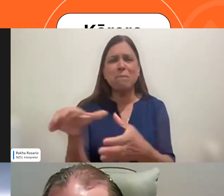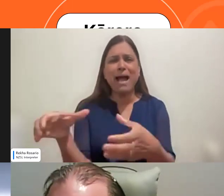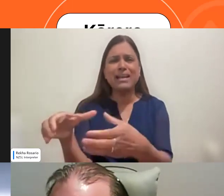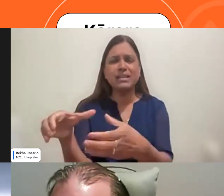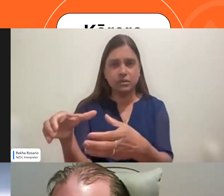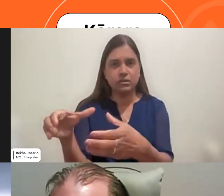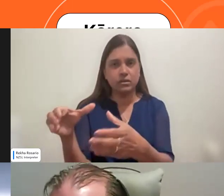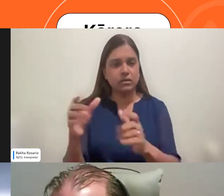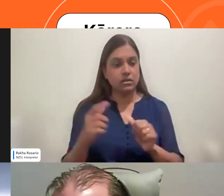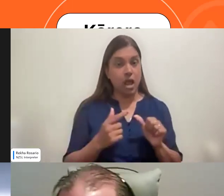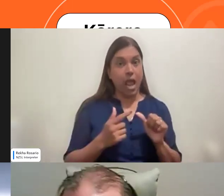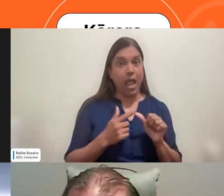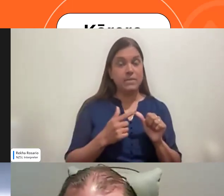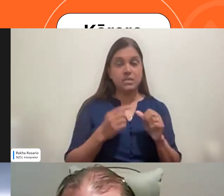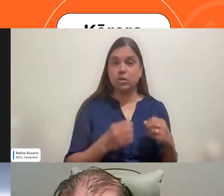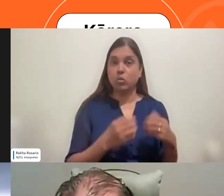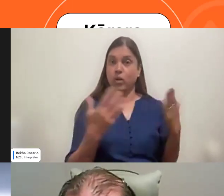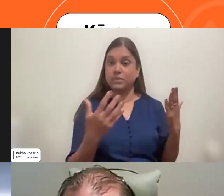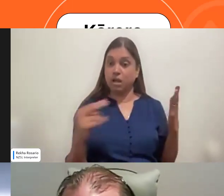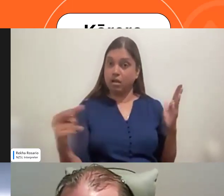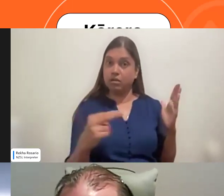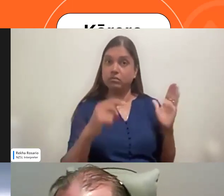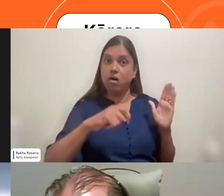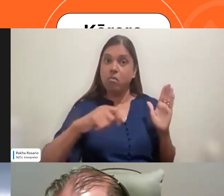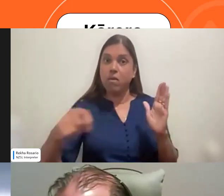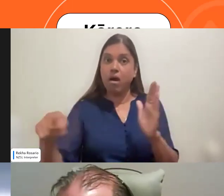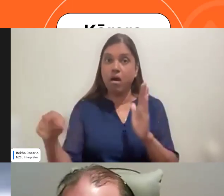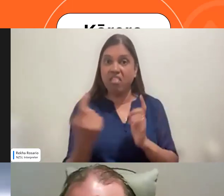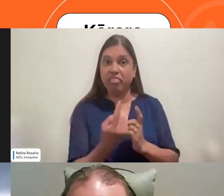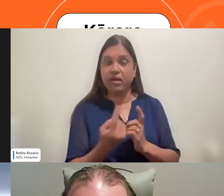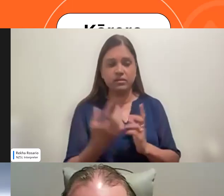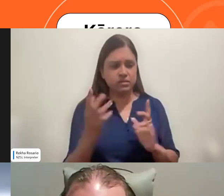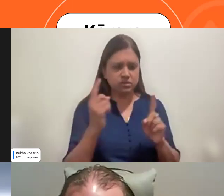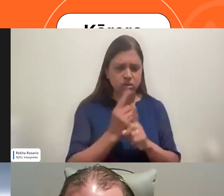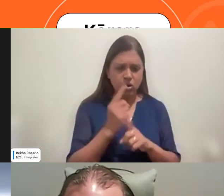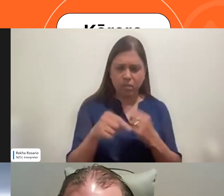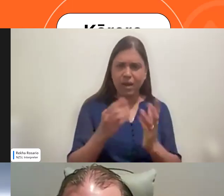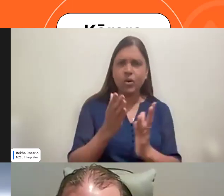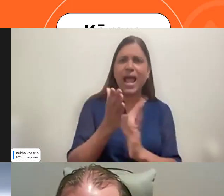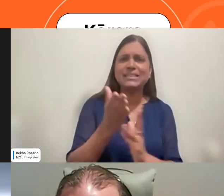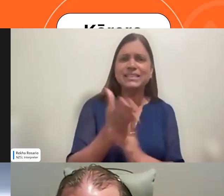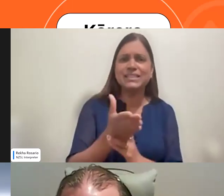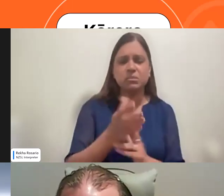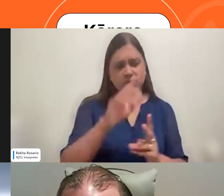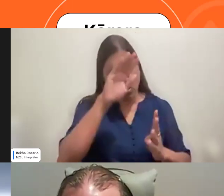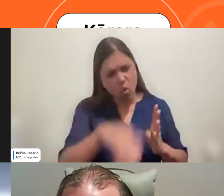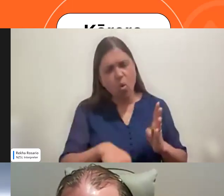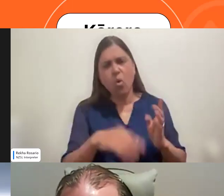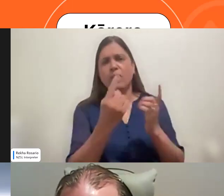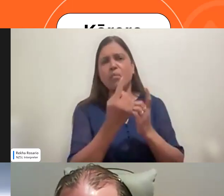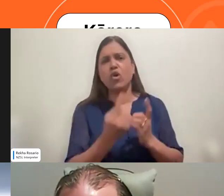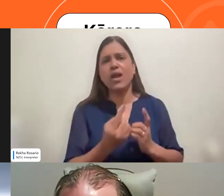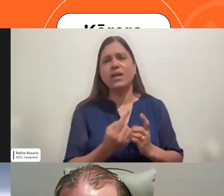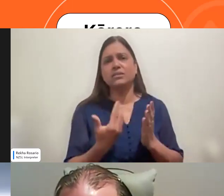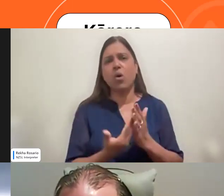Amazon's website and how we think about accessibility to all of those products that are on Amazon.com, but